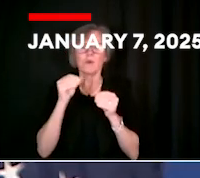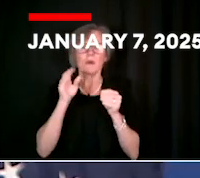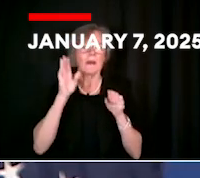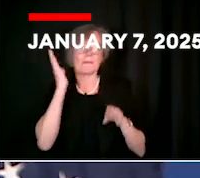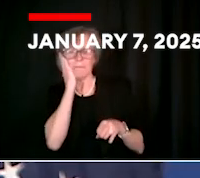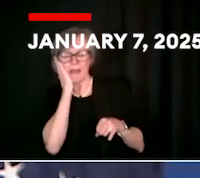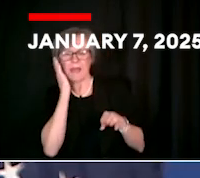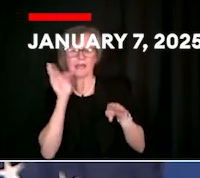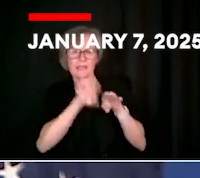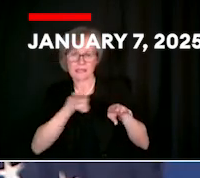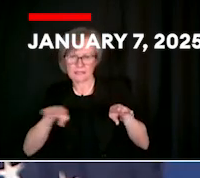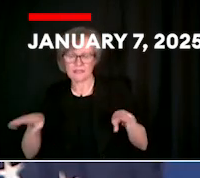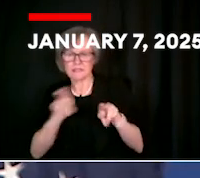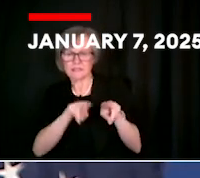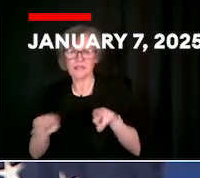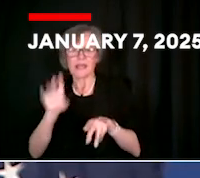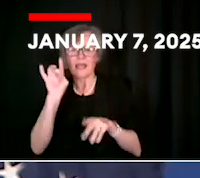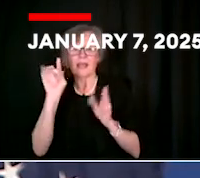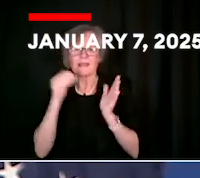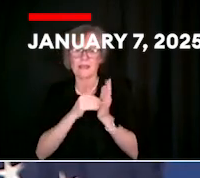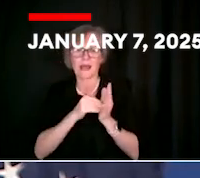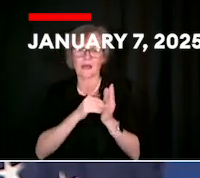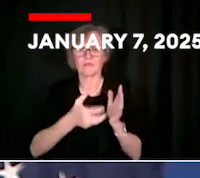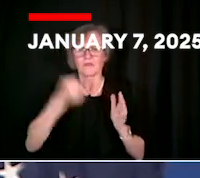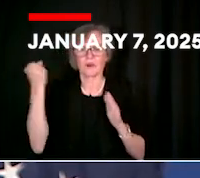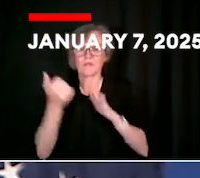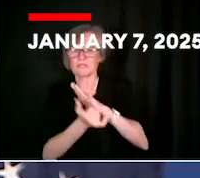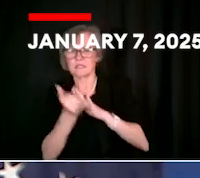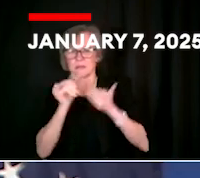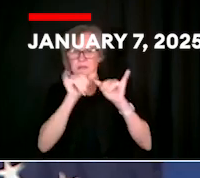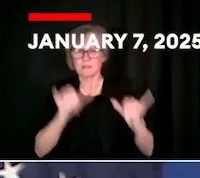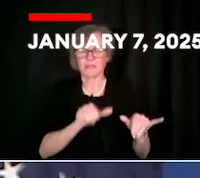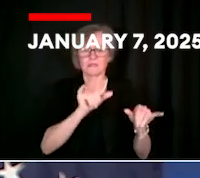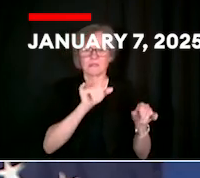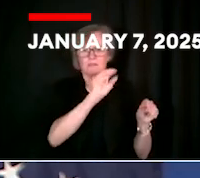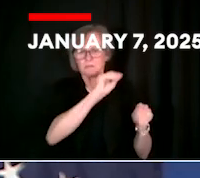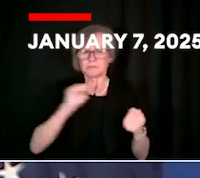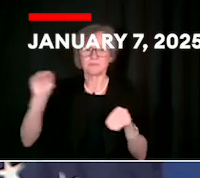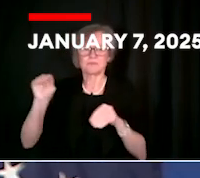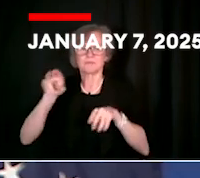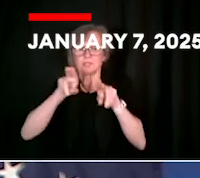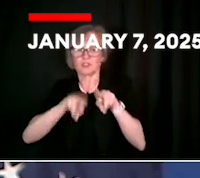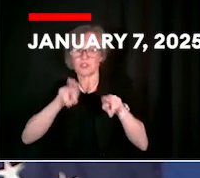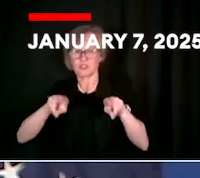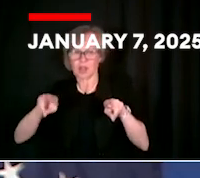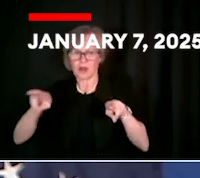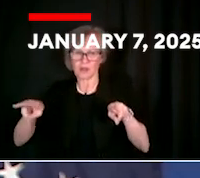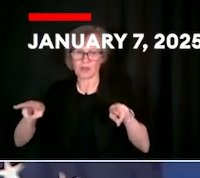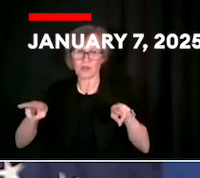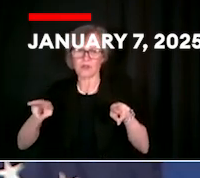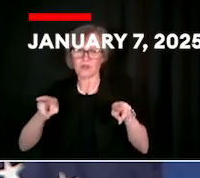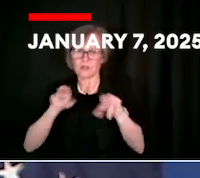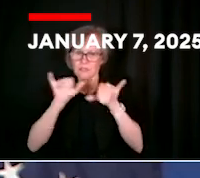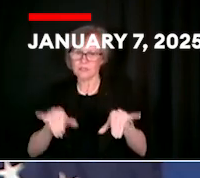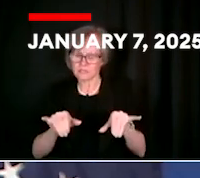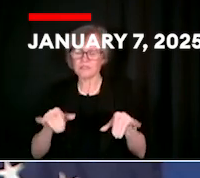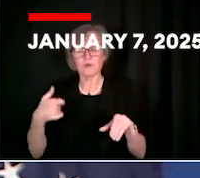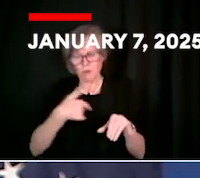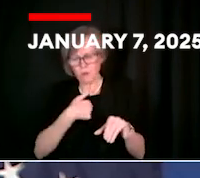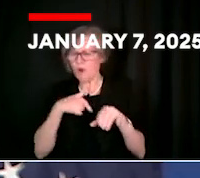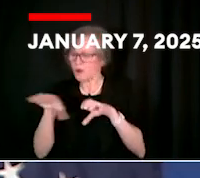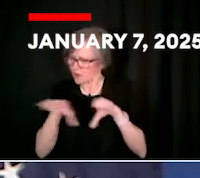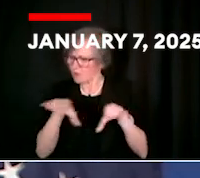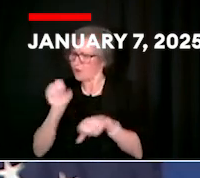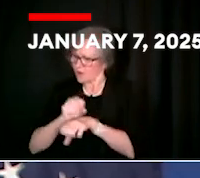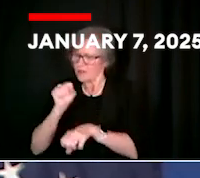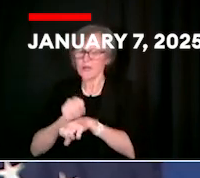connected 8,000 we took off our subway system and put into a shelter system. We are playing our role. But as long as